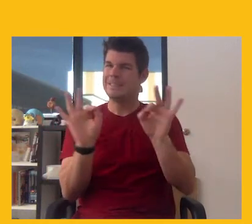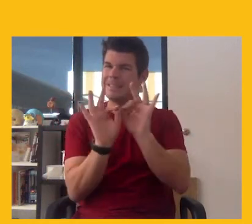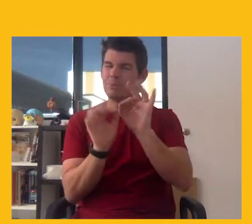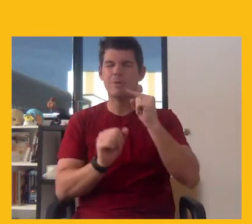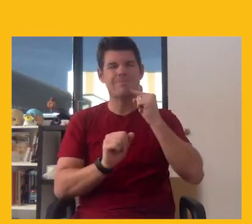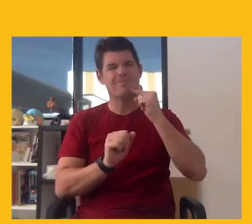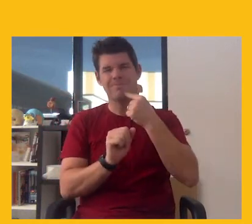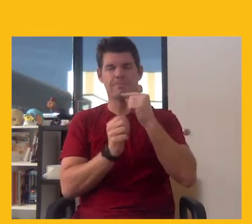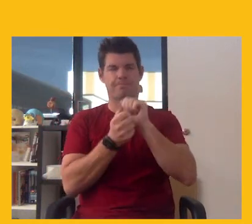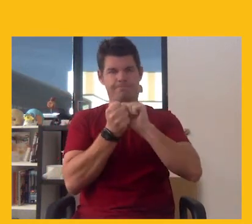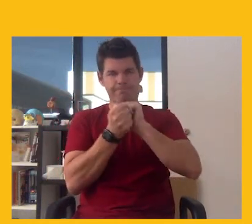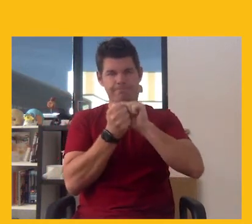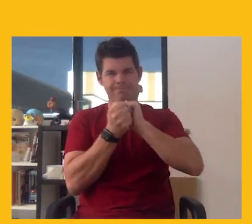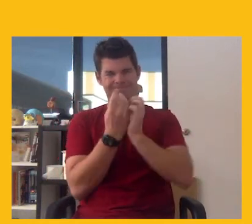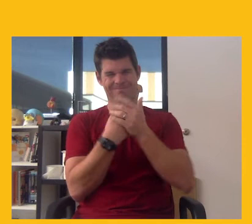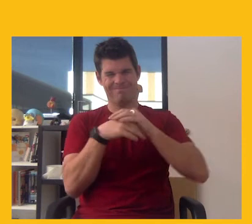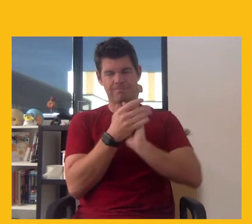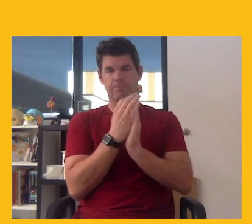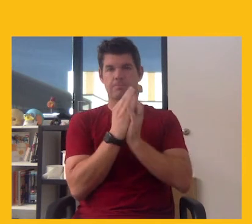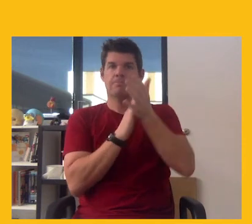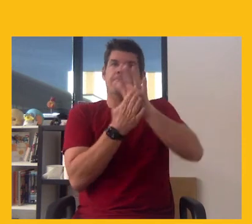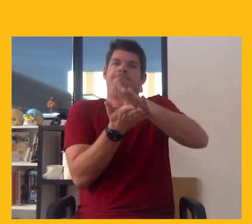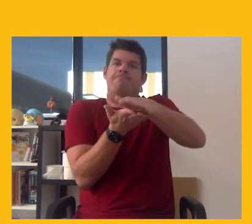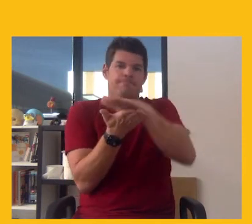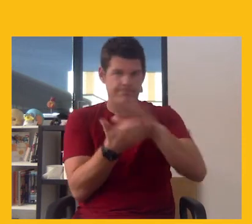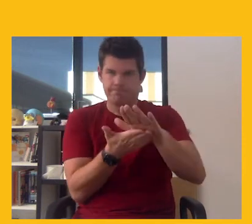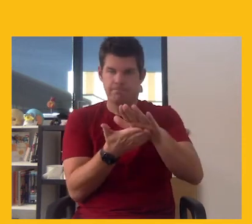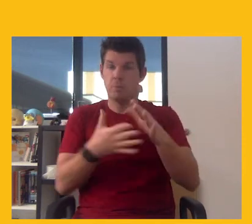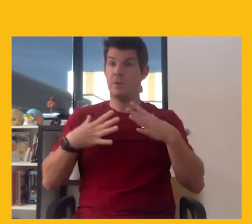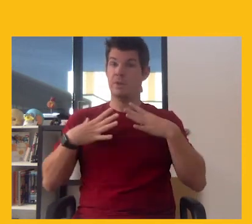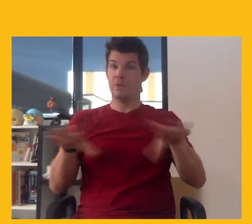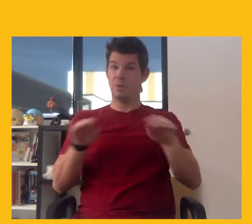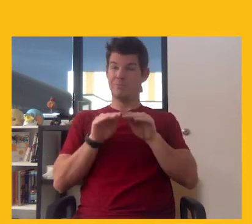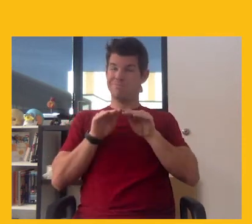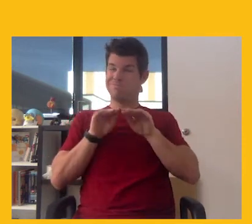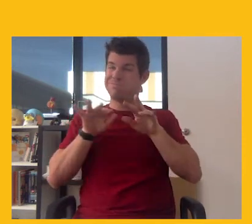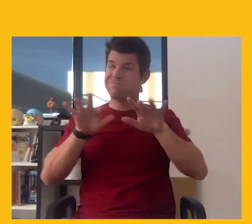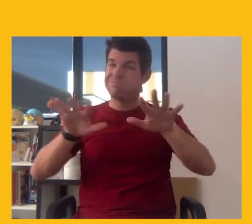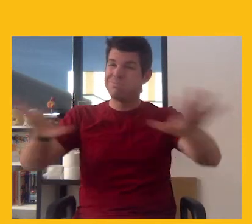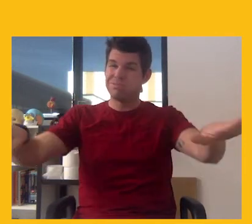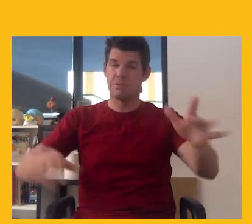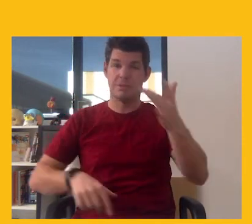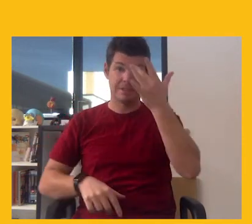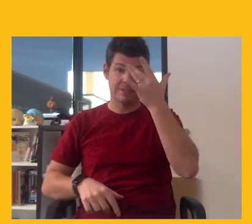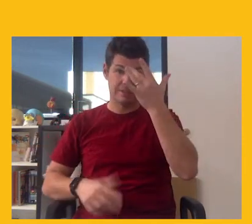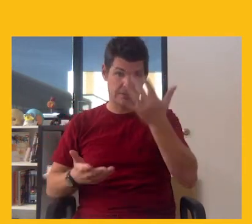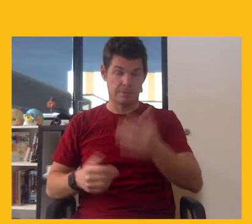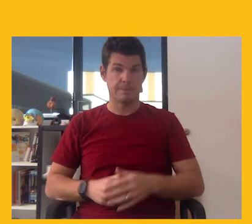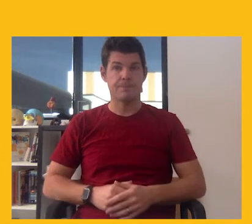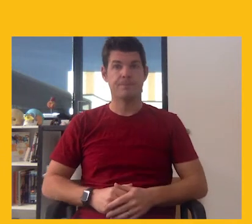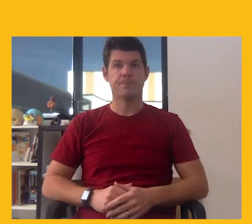aren't spreading disease around to other people, okay? So that's an issue that we can think